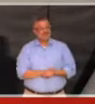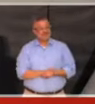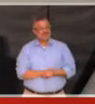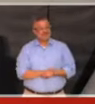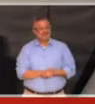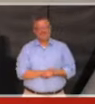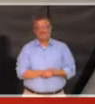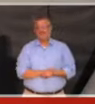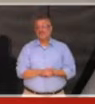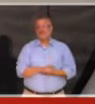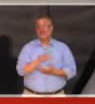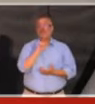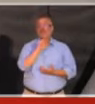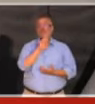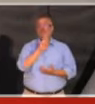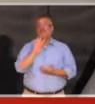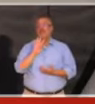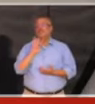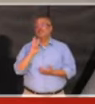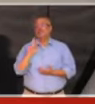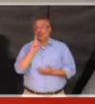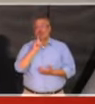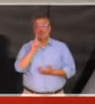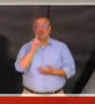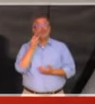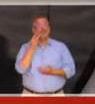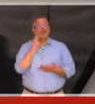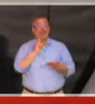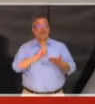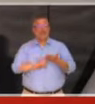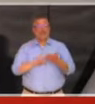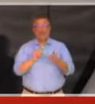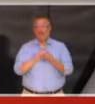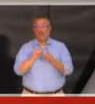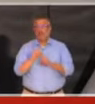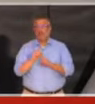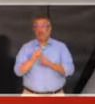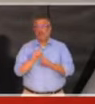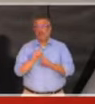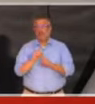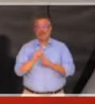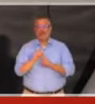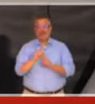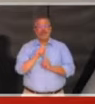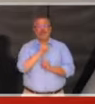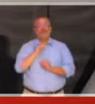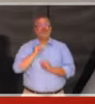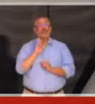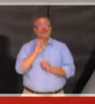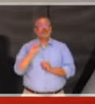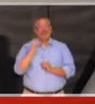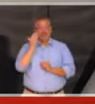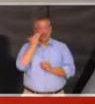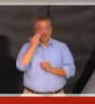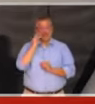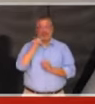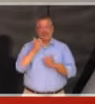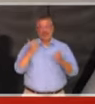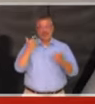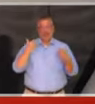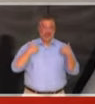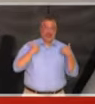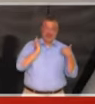AB 469 is one of the bills that the governor is going to sign, as well as Assemblymember Mark Berman's bill. I know that was the big one, but